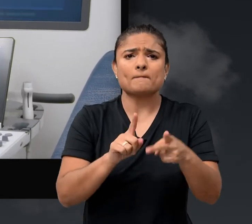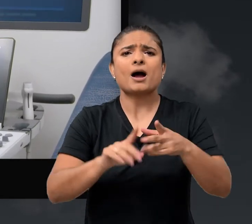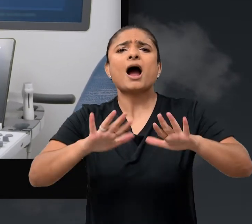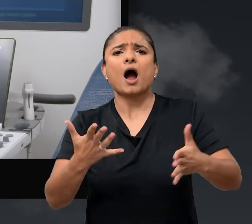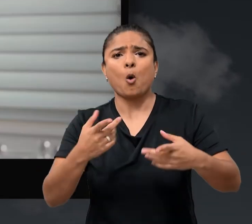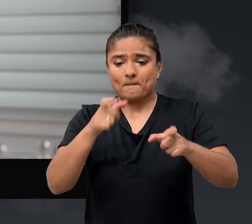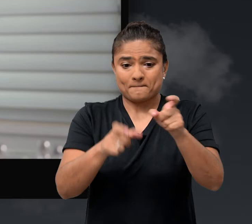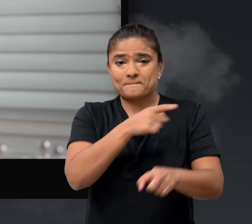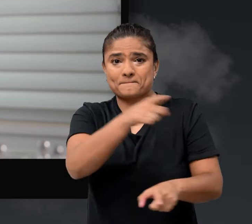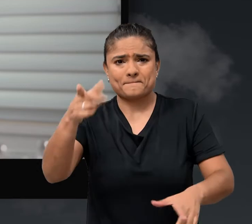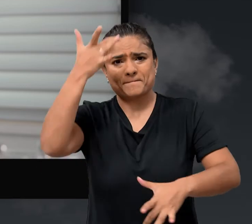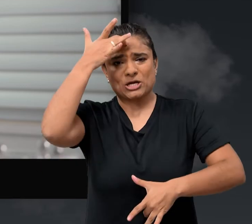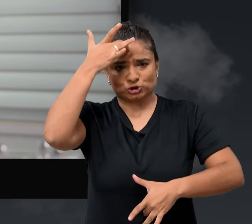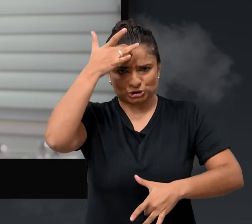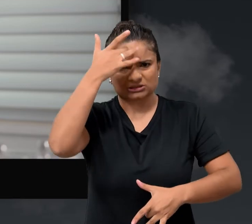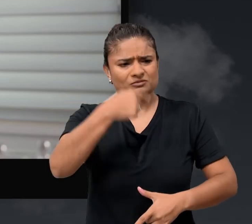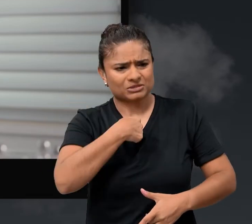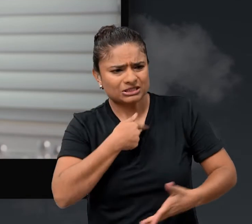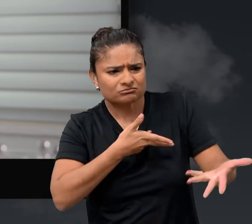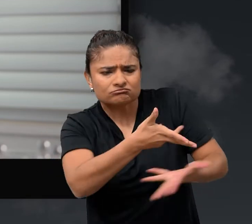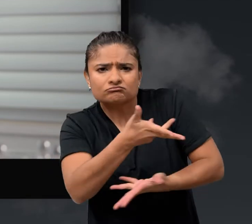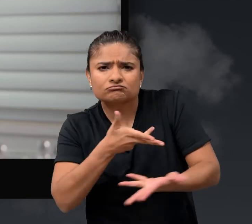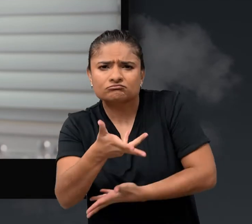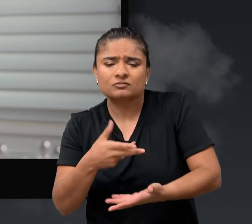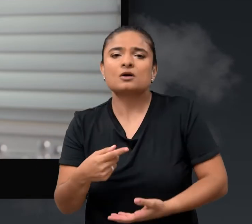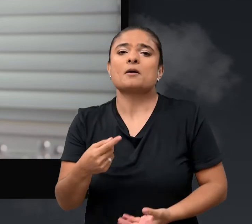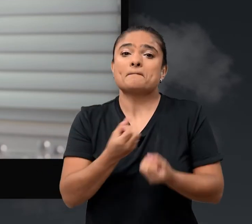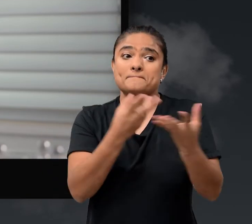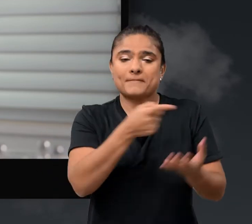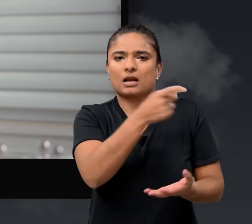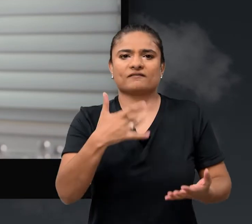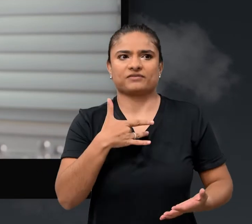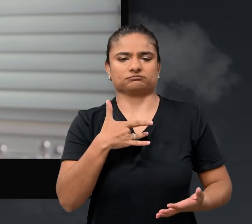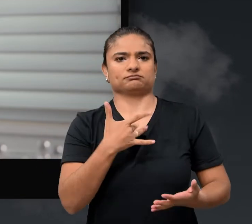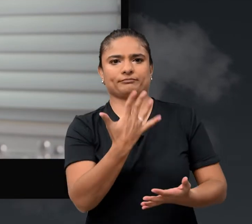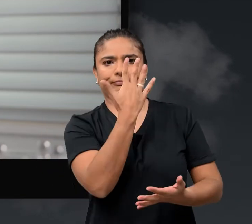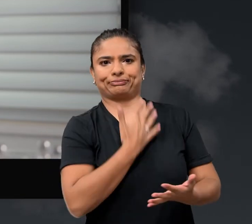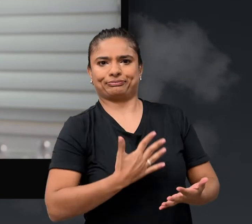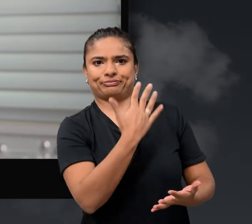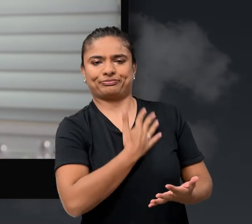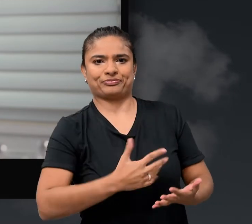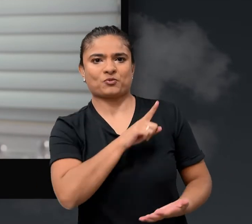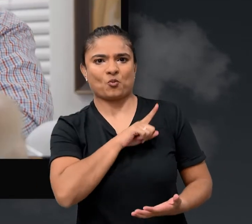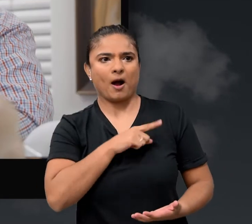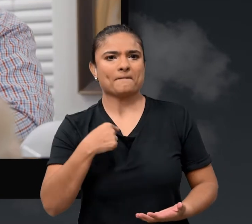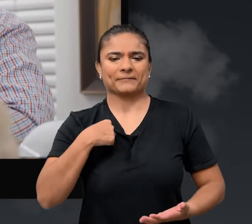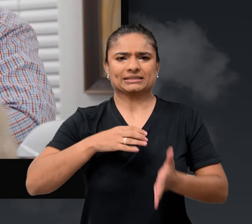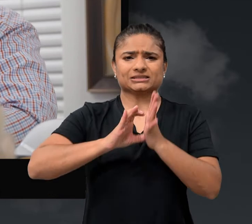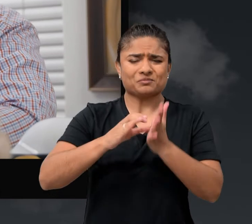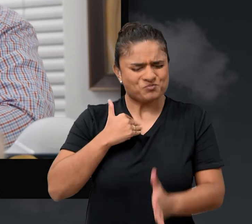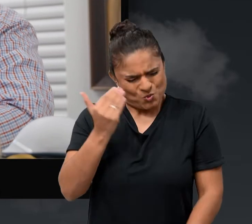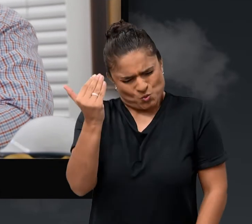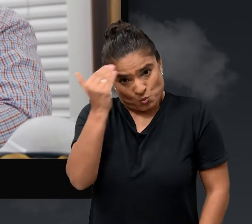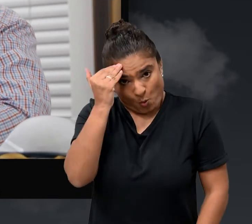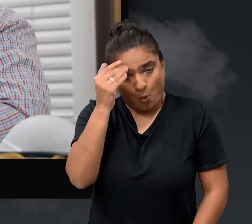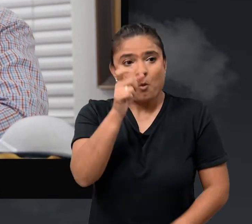With regards to how I approach my patients, there's a lot of empathy. I know how it feels like to be a patient. It's a